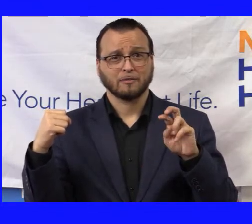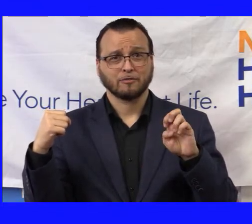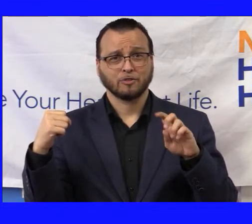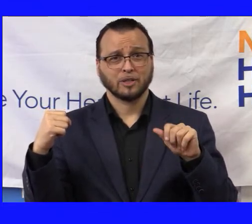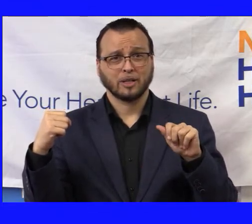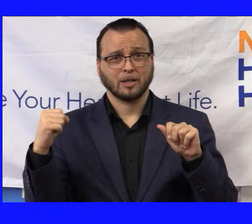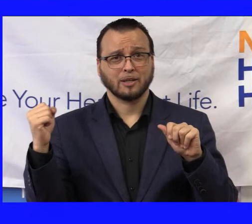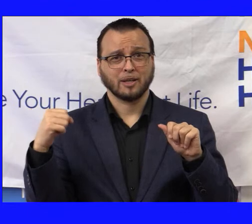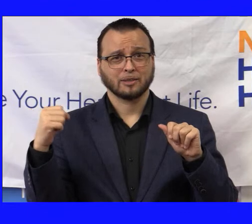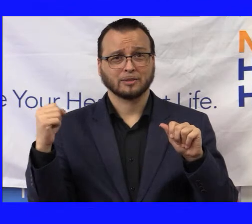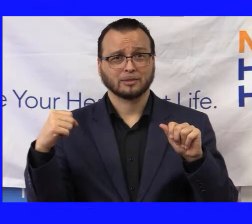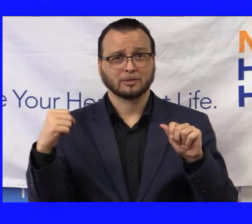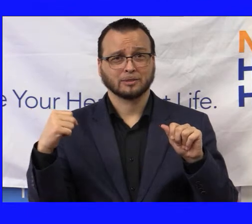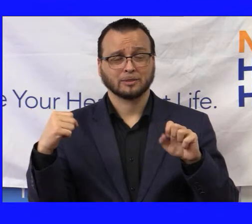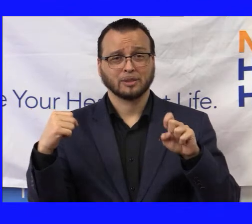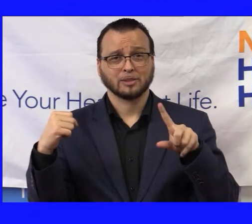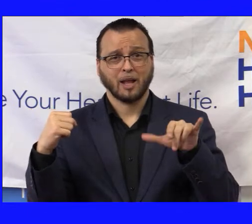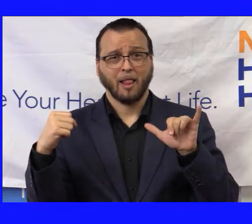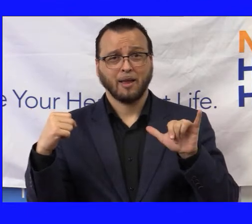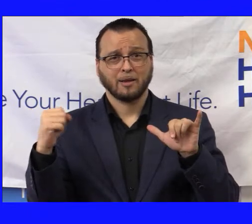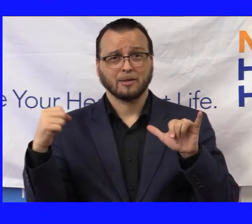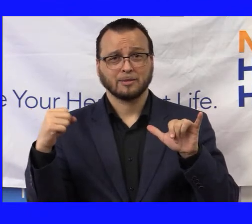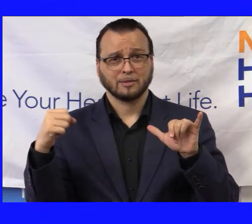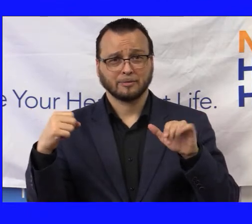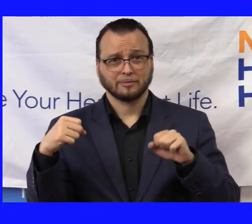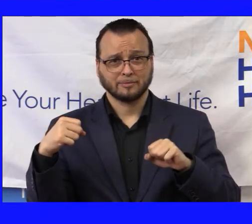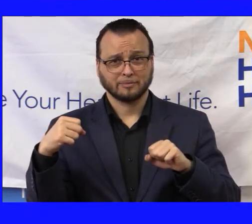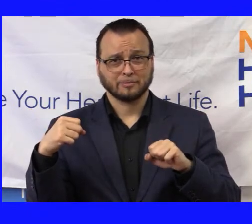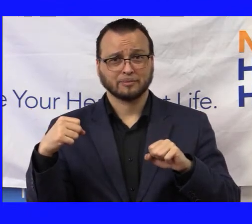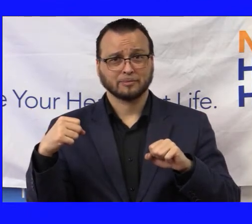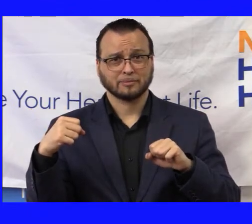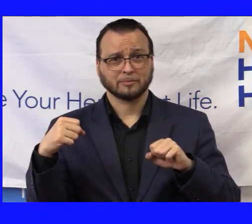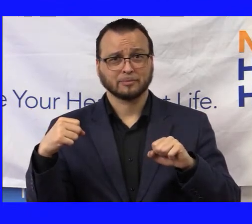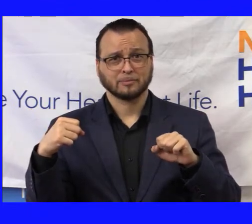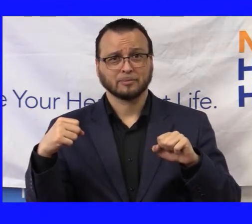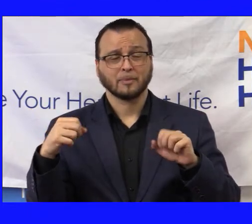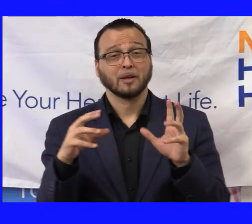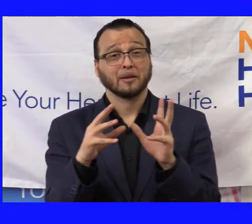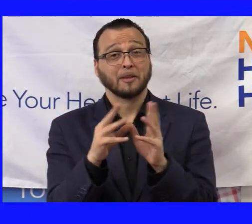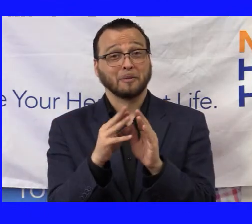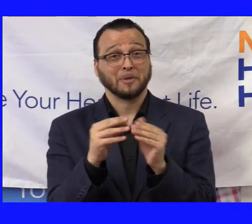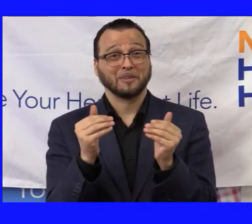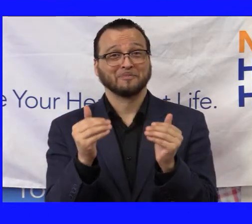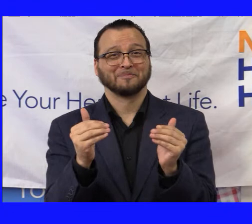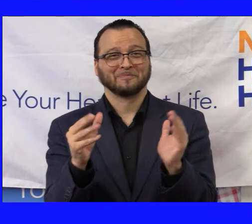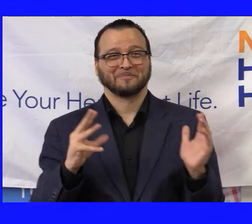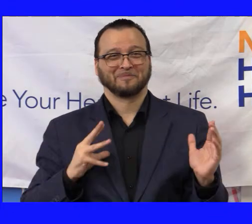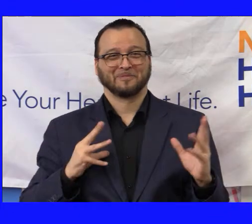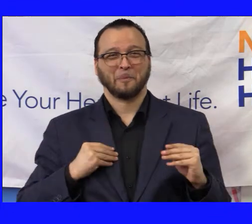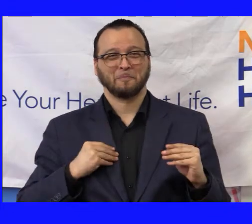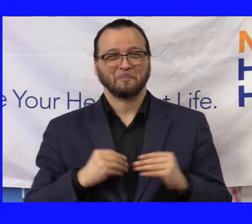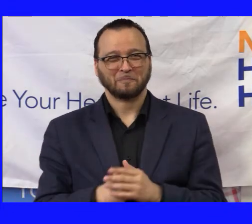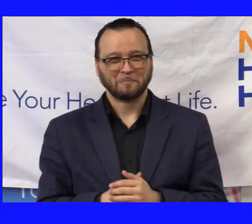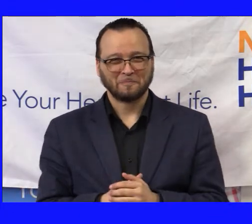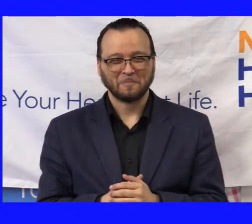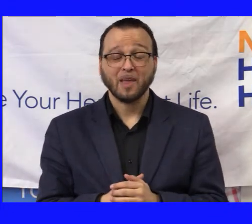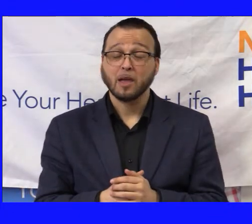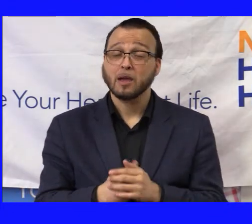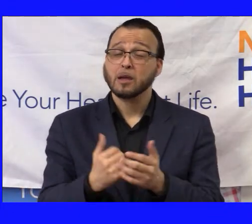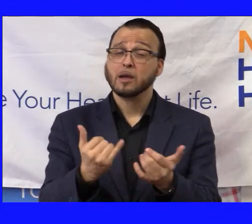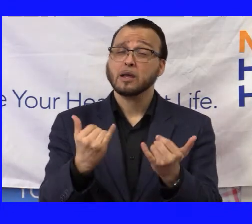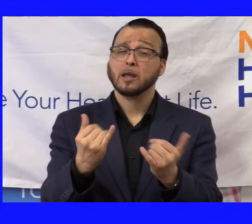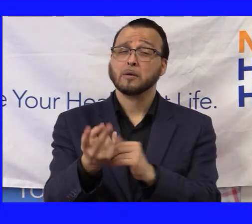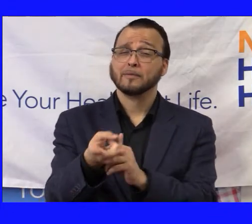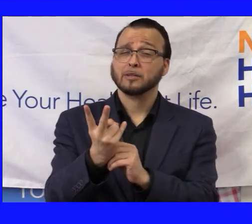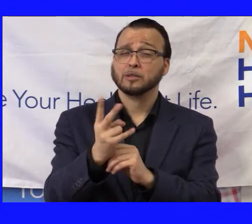Yes. Sally. Yes. Okay, the meeting are adopted. Next, we will have two reports,